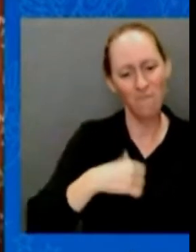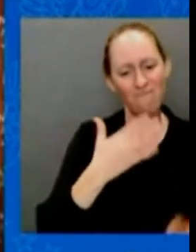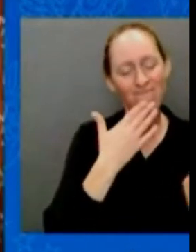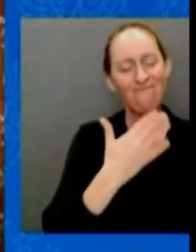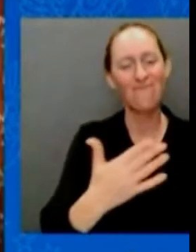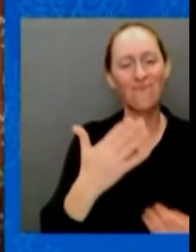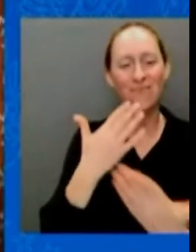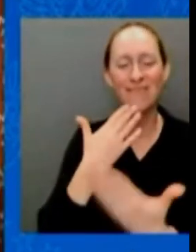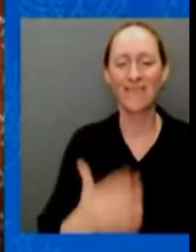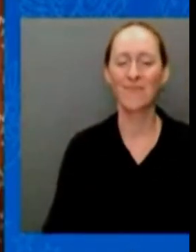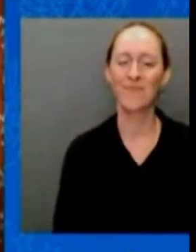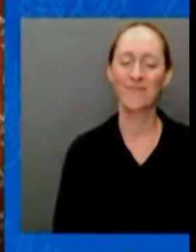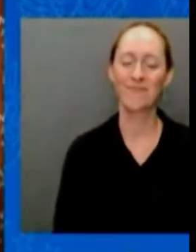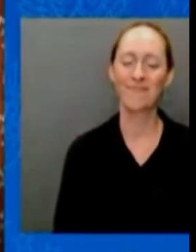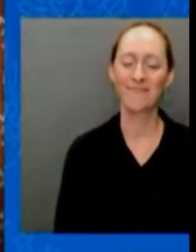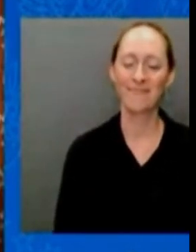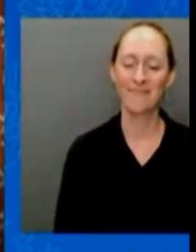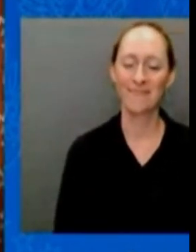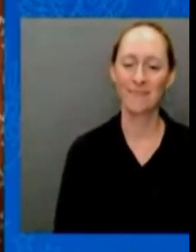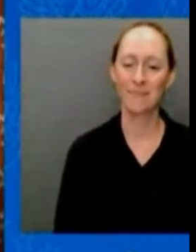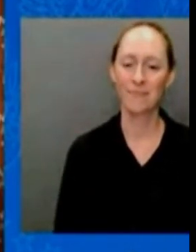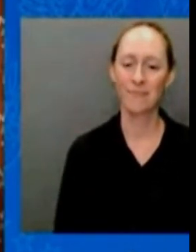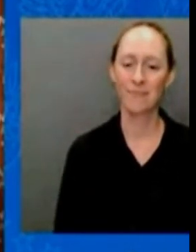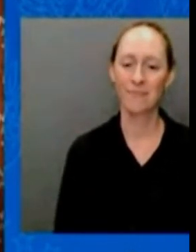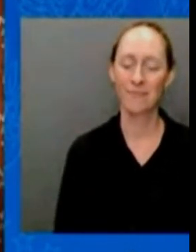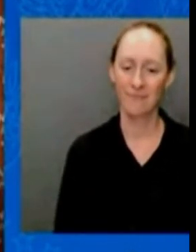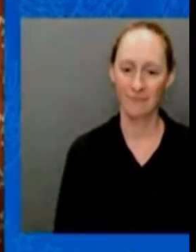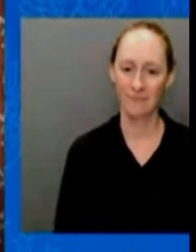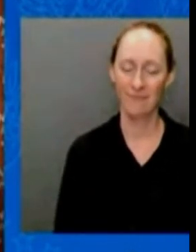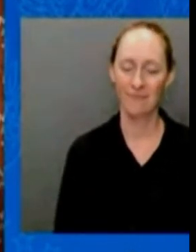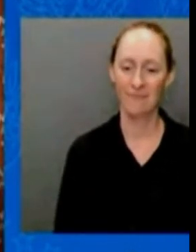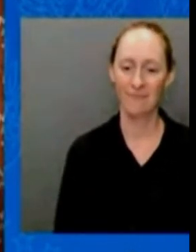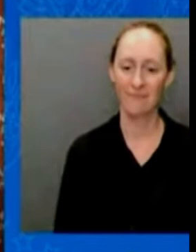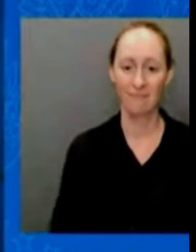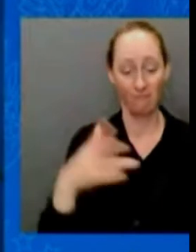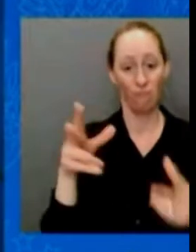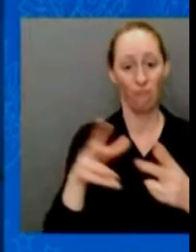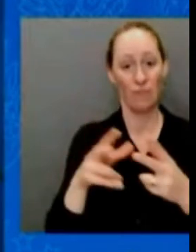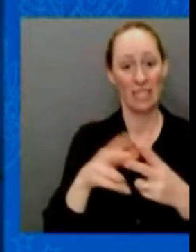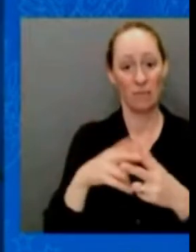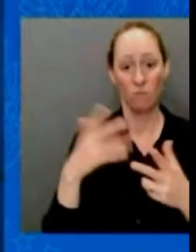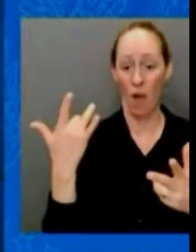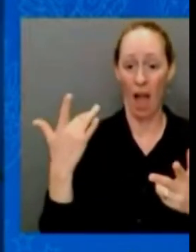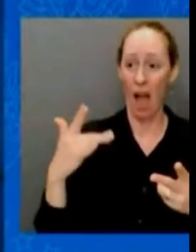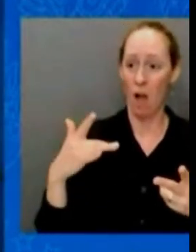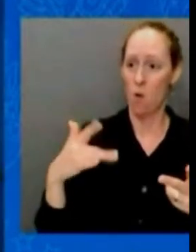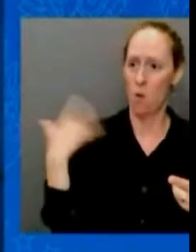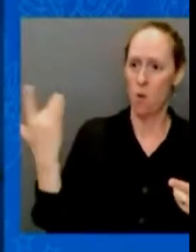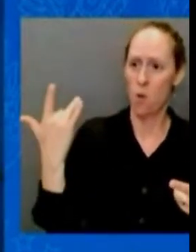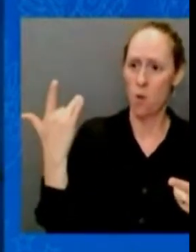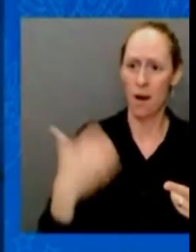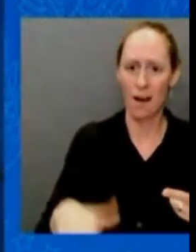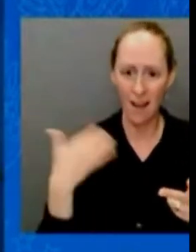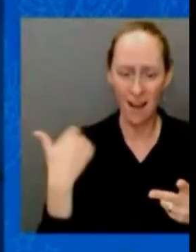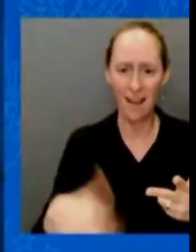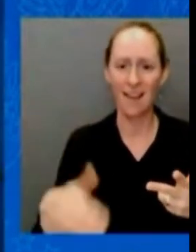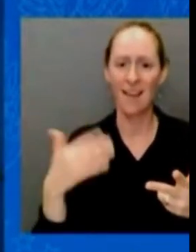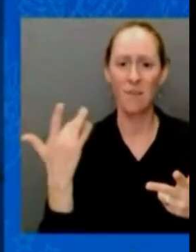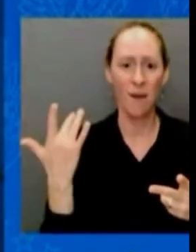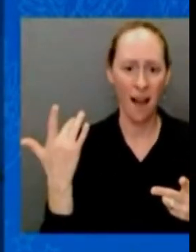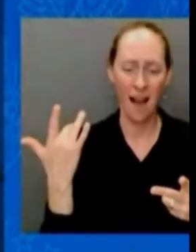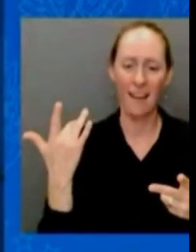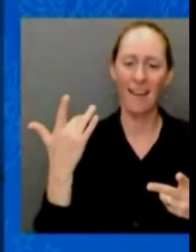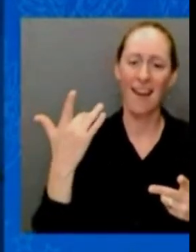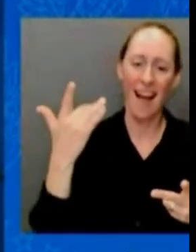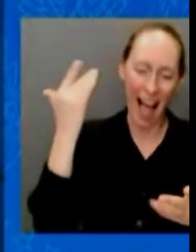Now, there are three reasons why this is a big deal. And I won't use the word that the president likes, but it's a big deal. And it's a